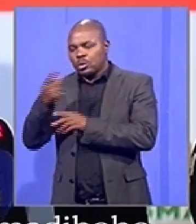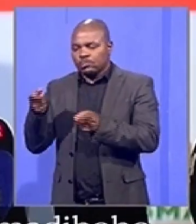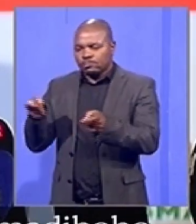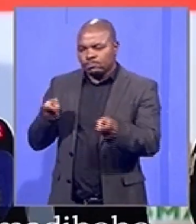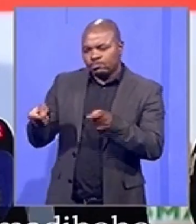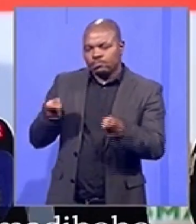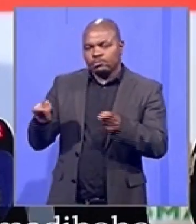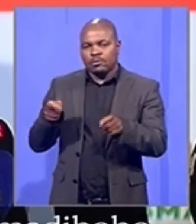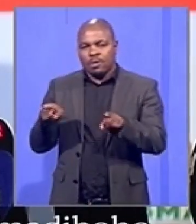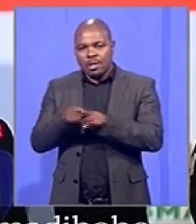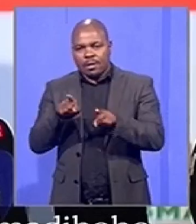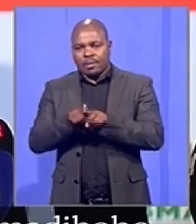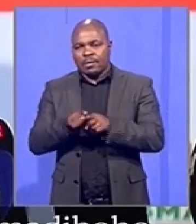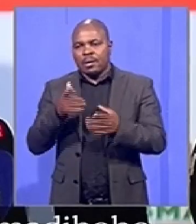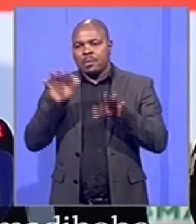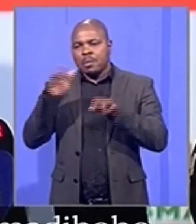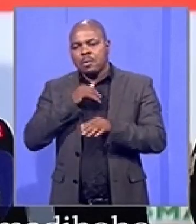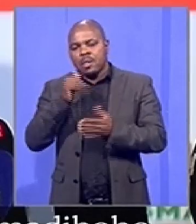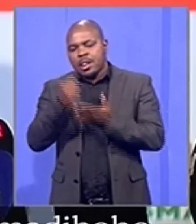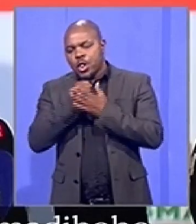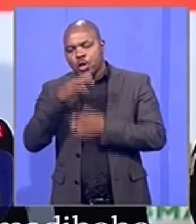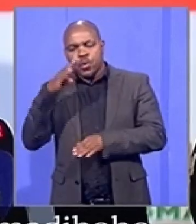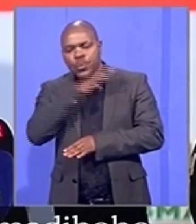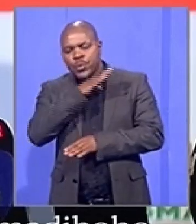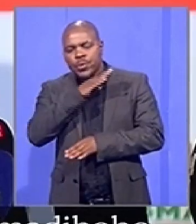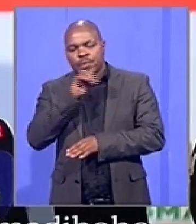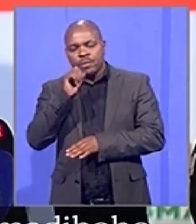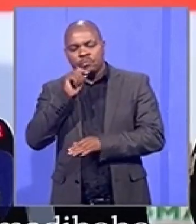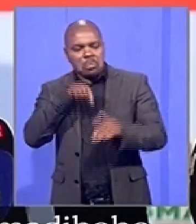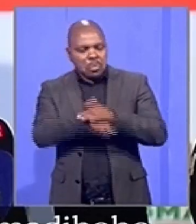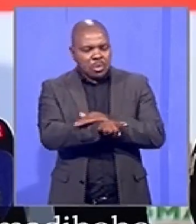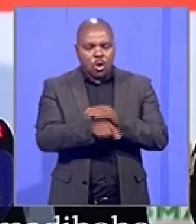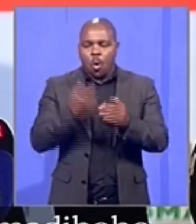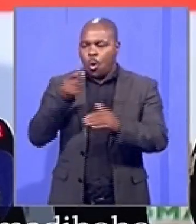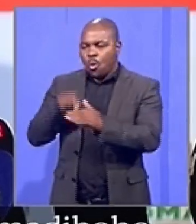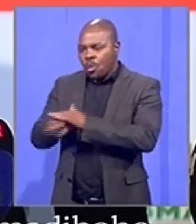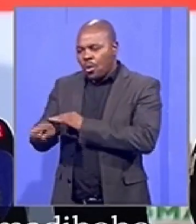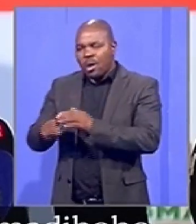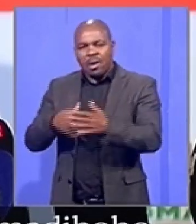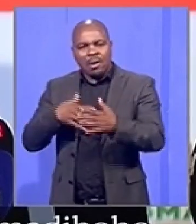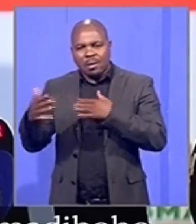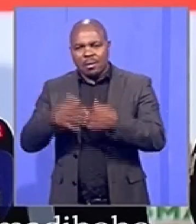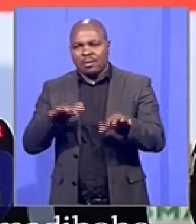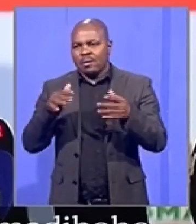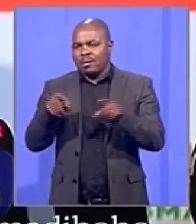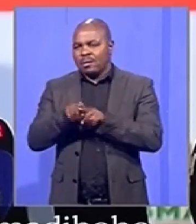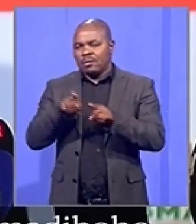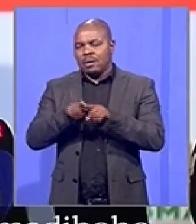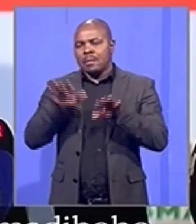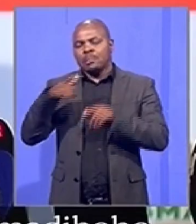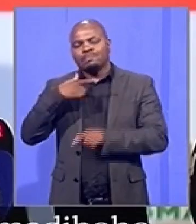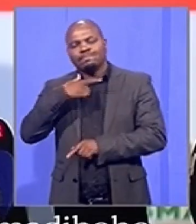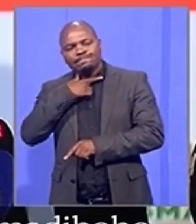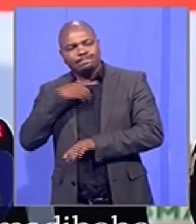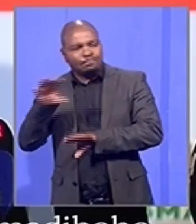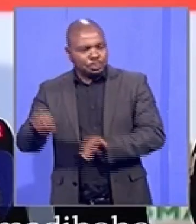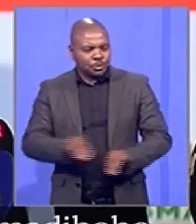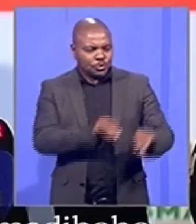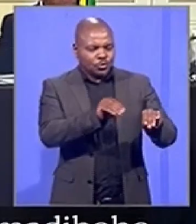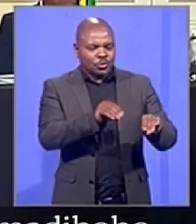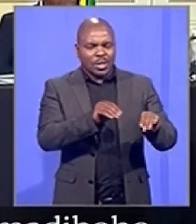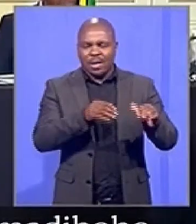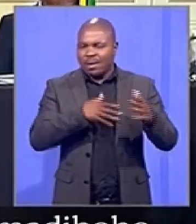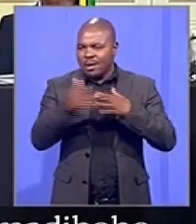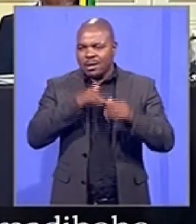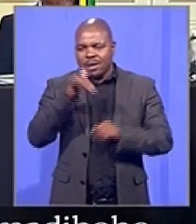as issues of illegal migration, any kind of smuggling, human trafficking, and all kinds of cross-border